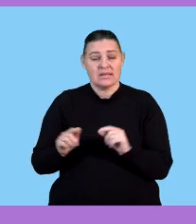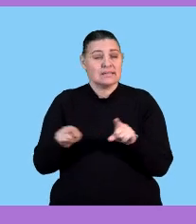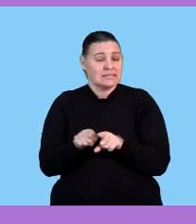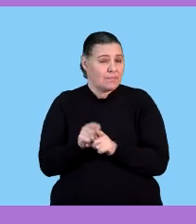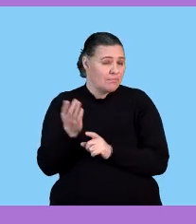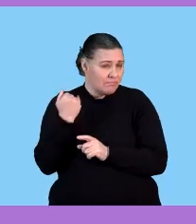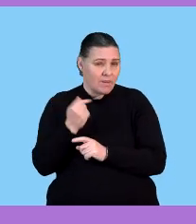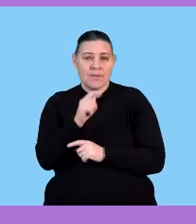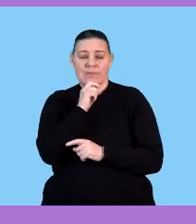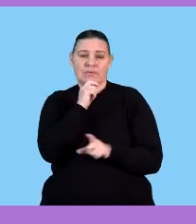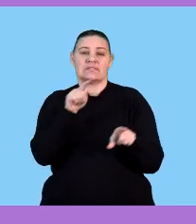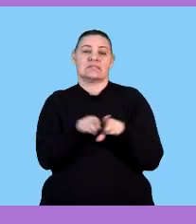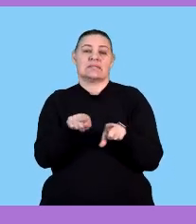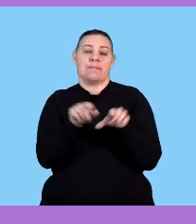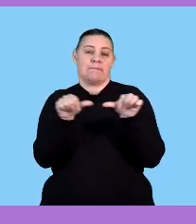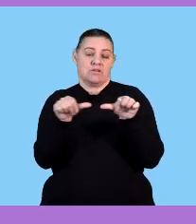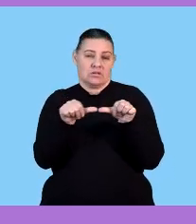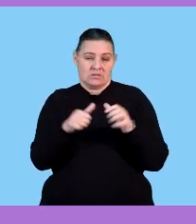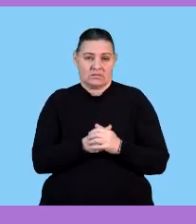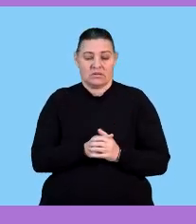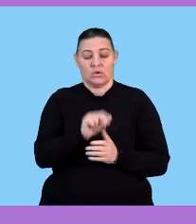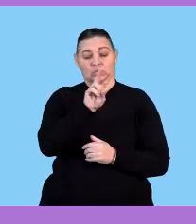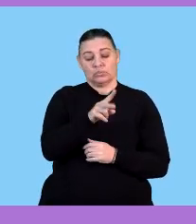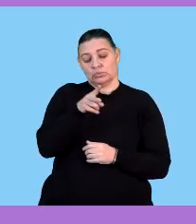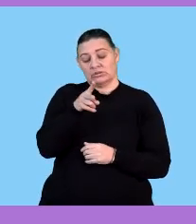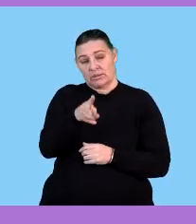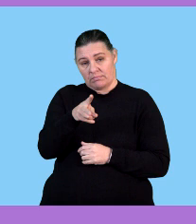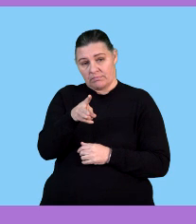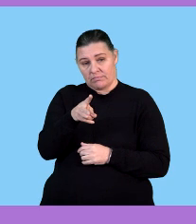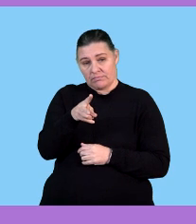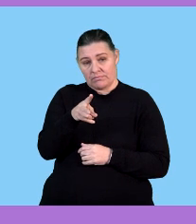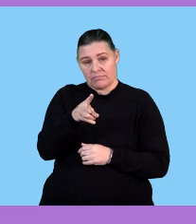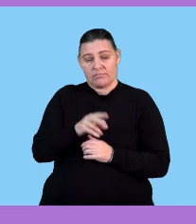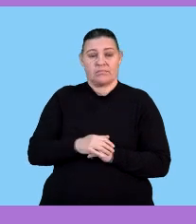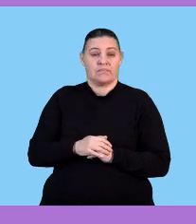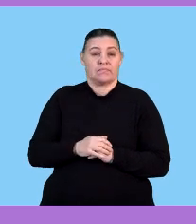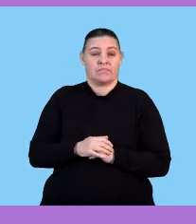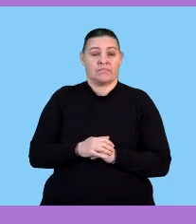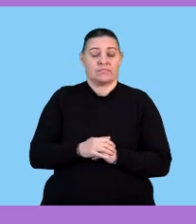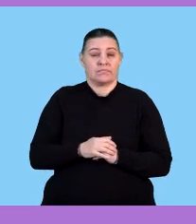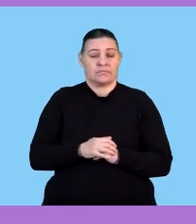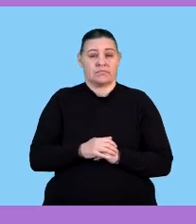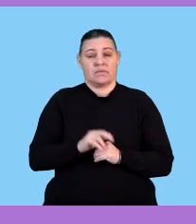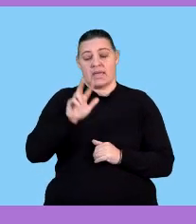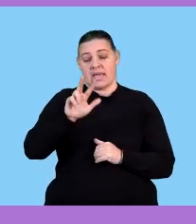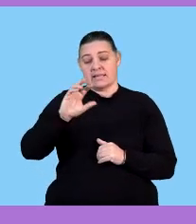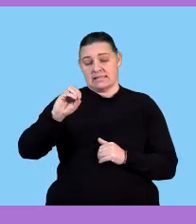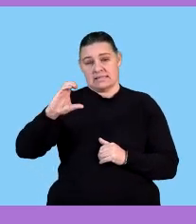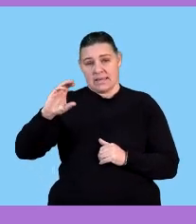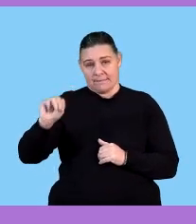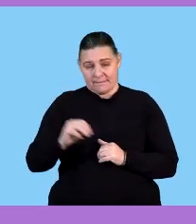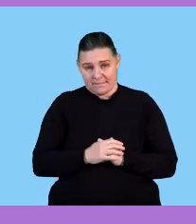previous question, I'm using the same measurements. 2 centimeters is equivalent to